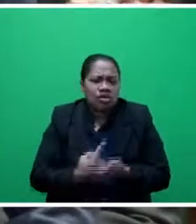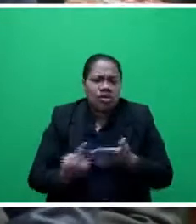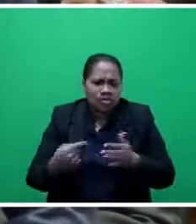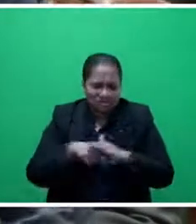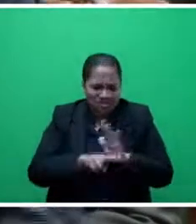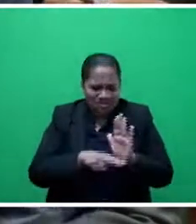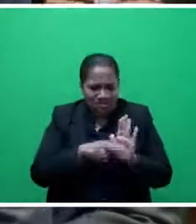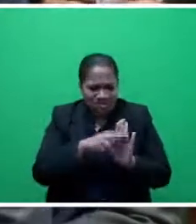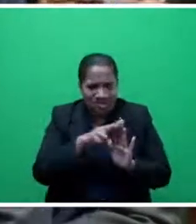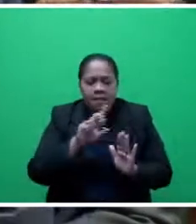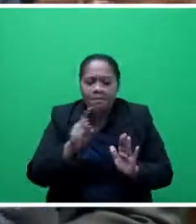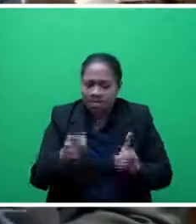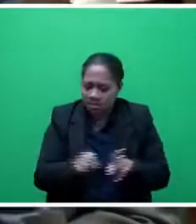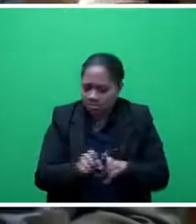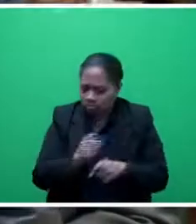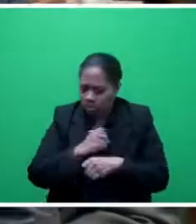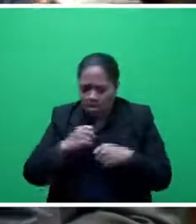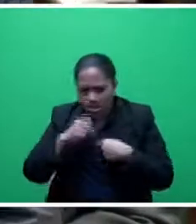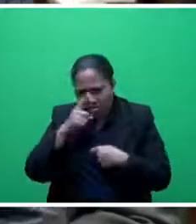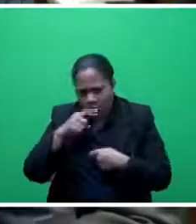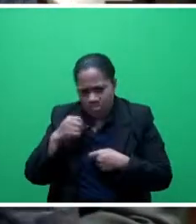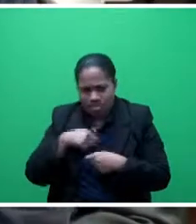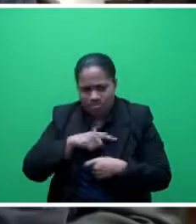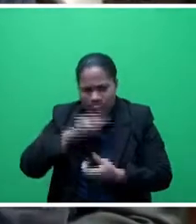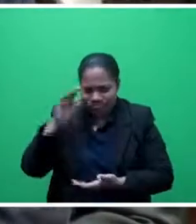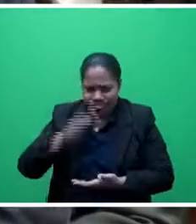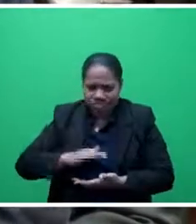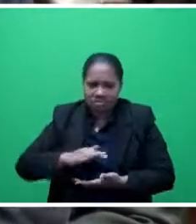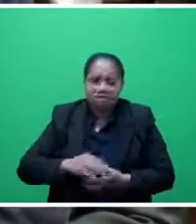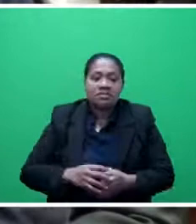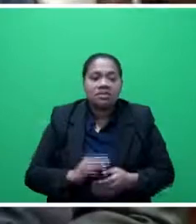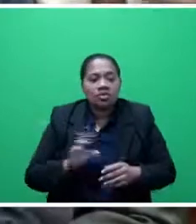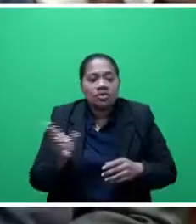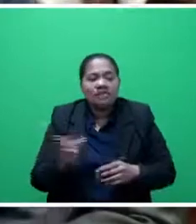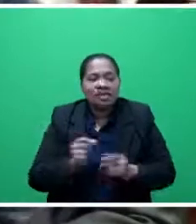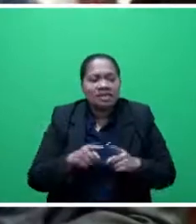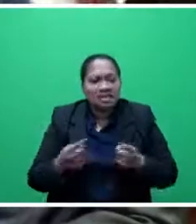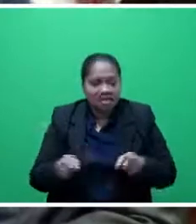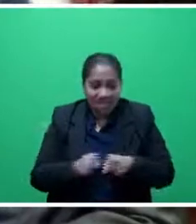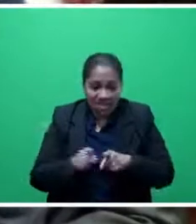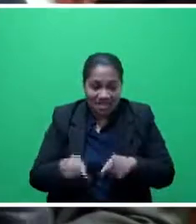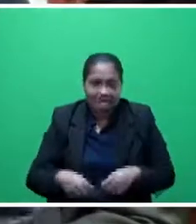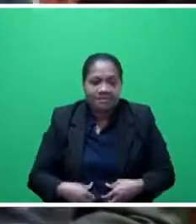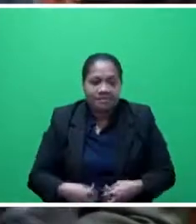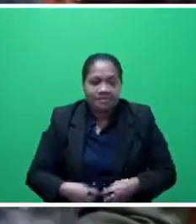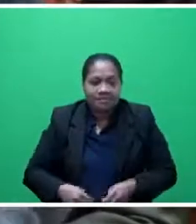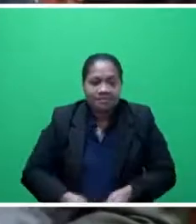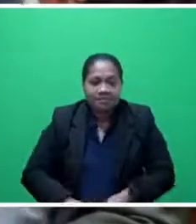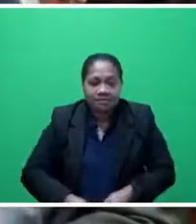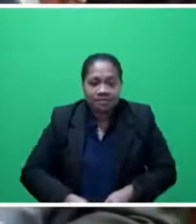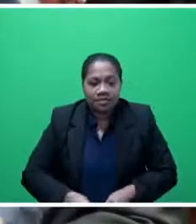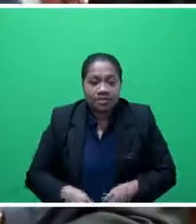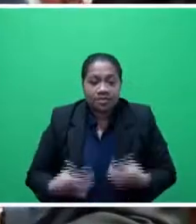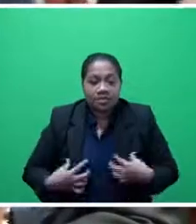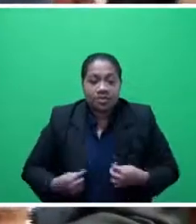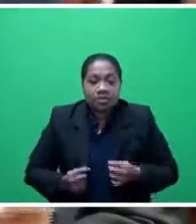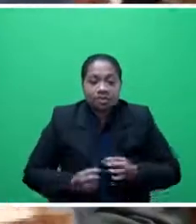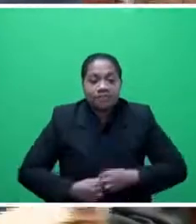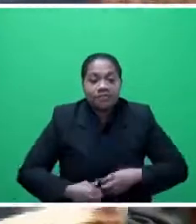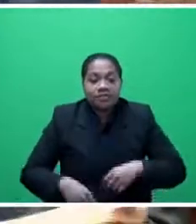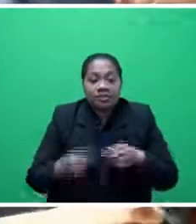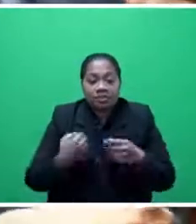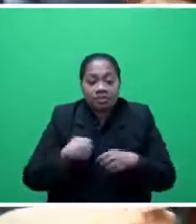eat it. So we've done things like that, Mr. Speaker, sir. Again, however, we protected some local industries